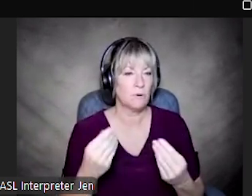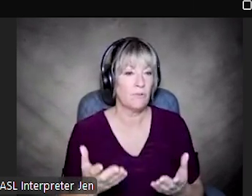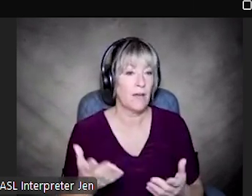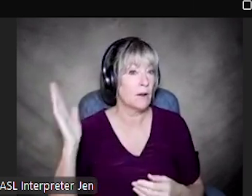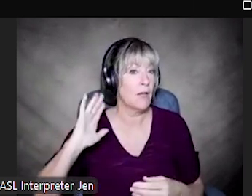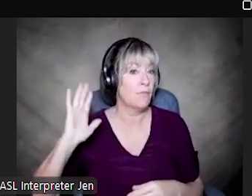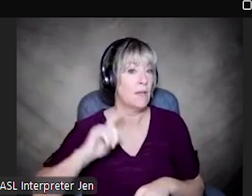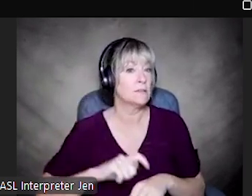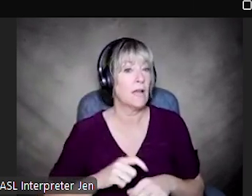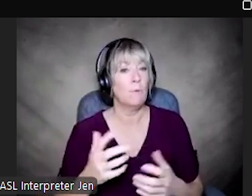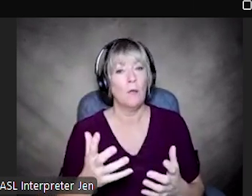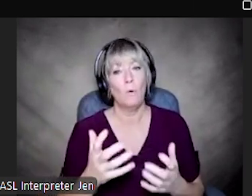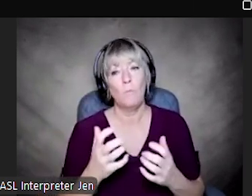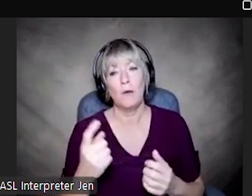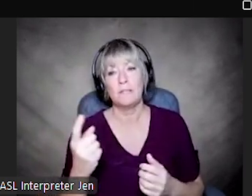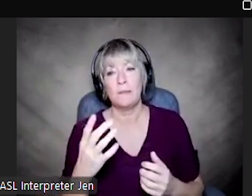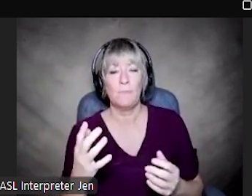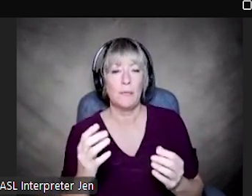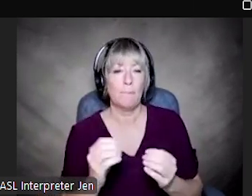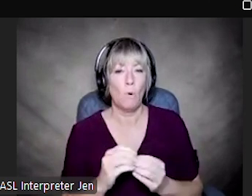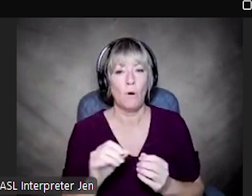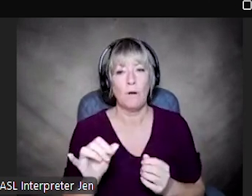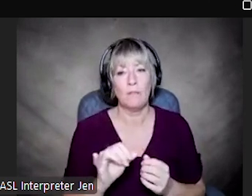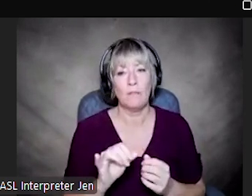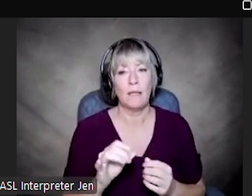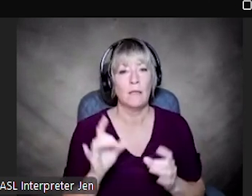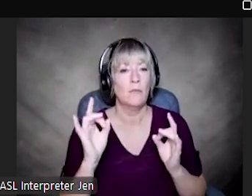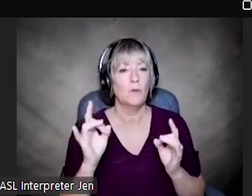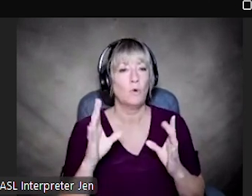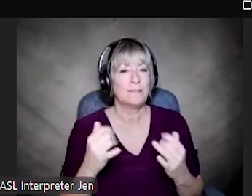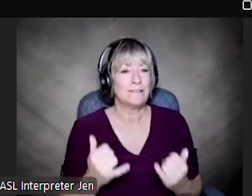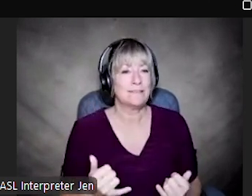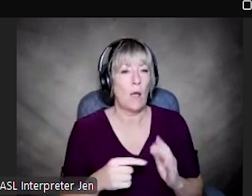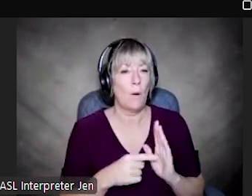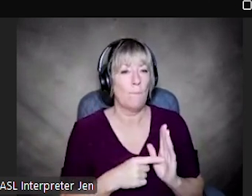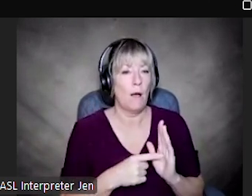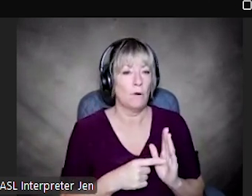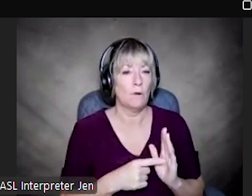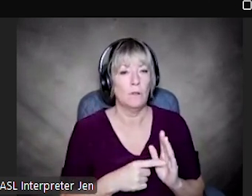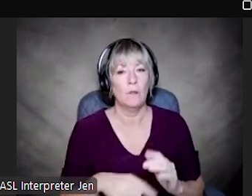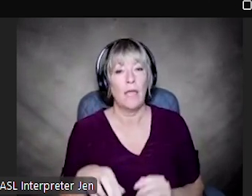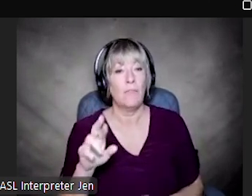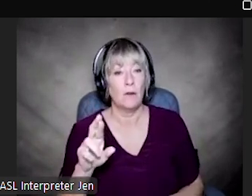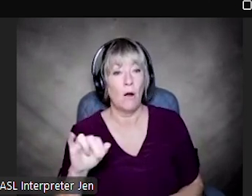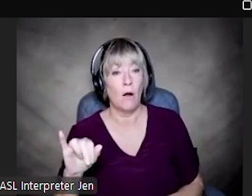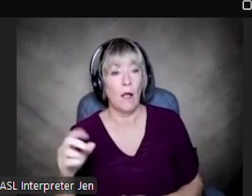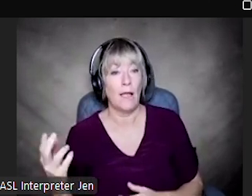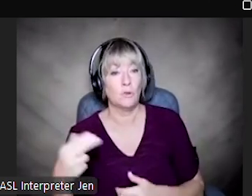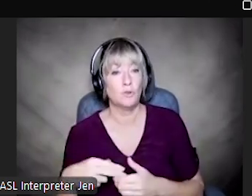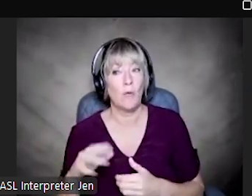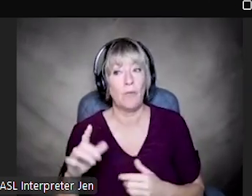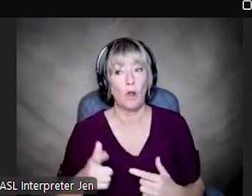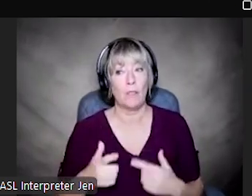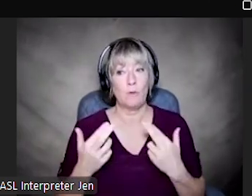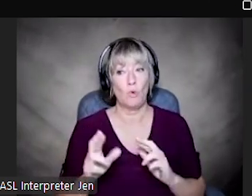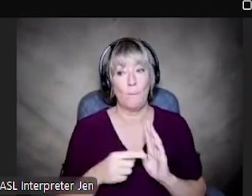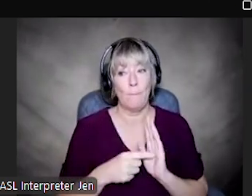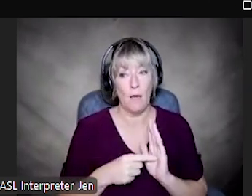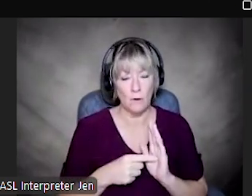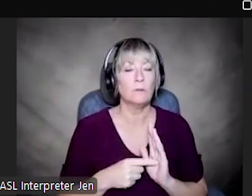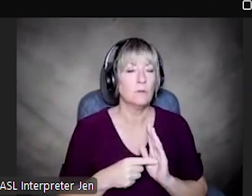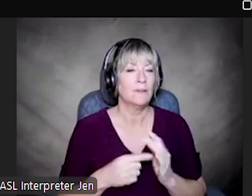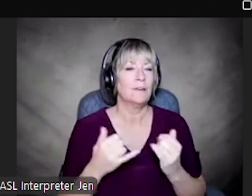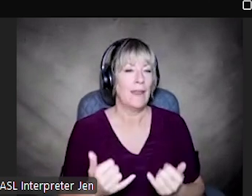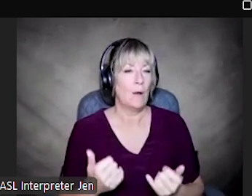looking for something more along the lines or akin to the Crisis Now model. And then RI came in with their living room model. So now we have what we consider